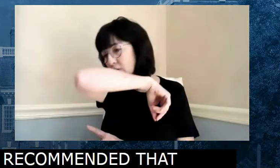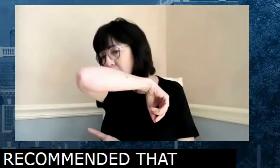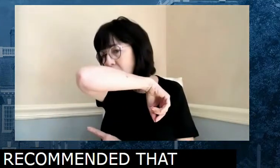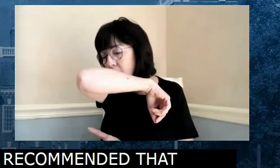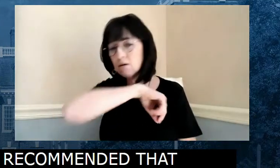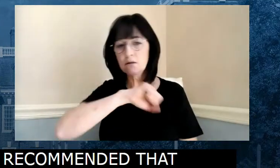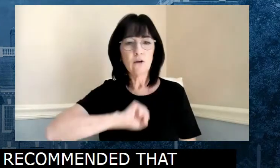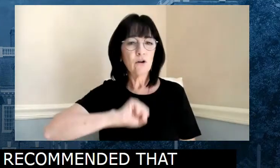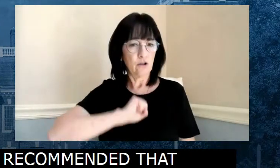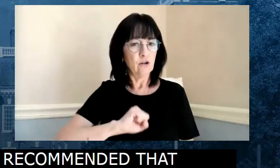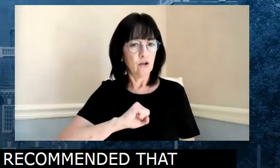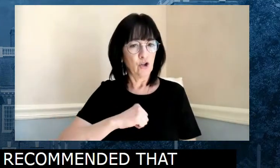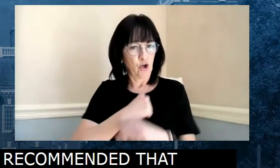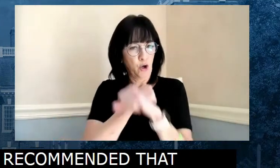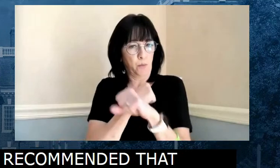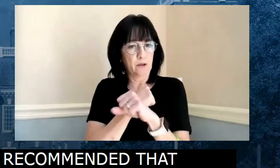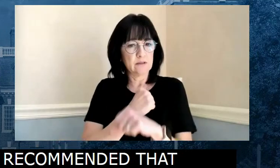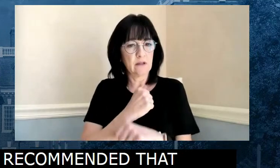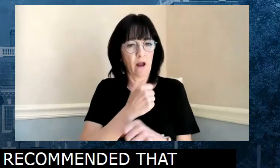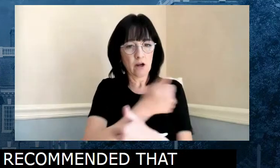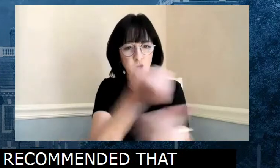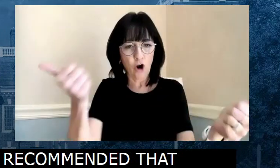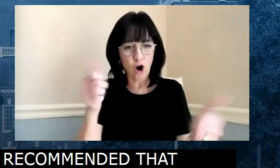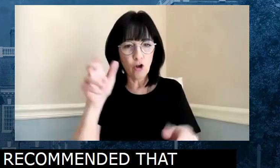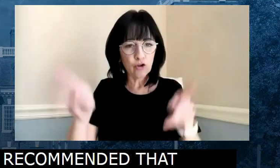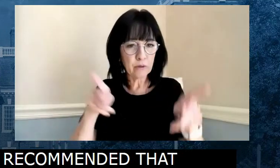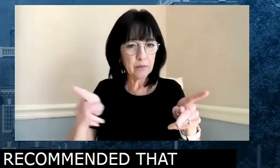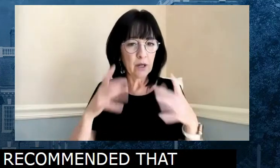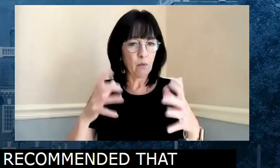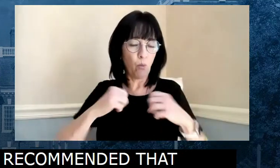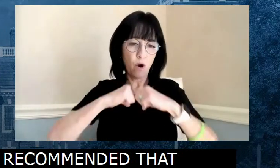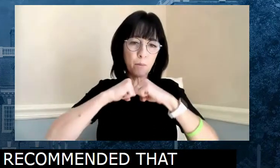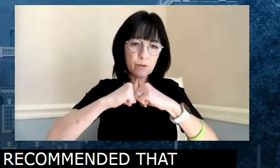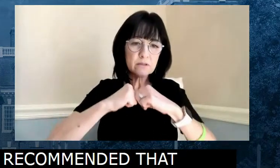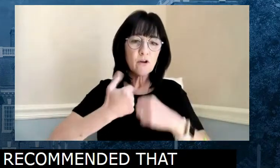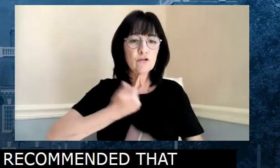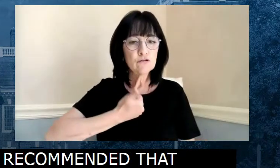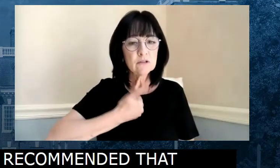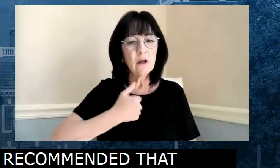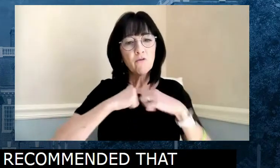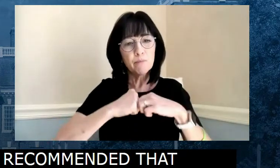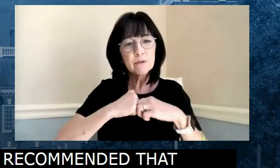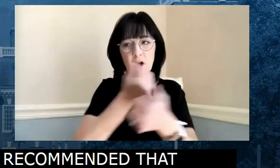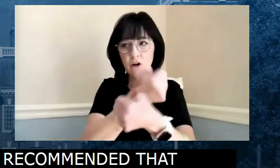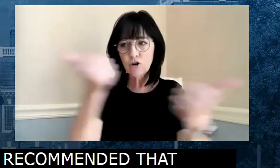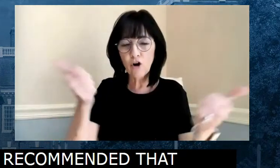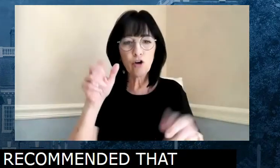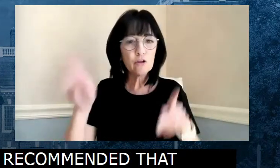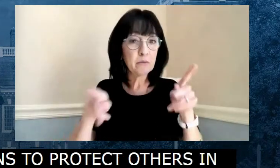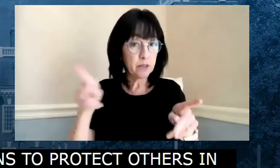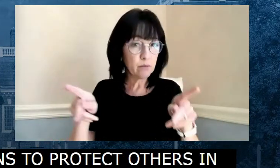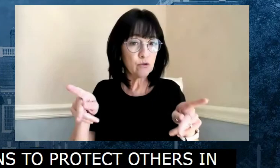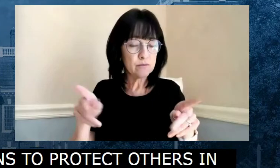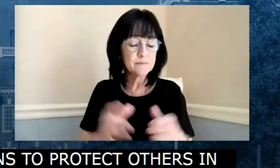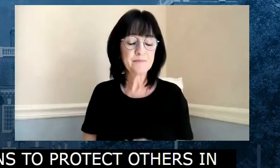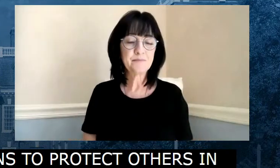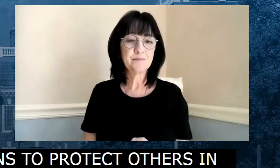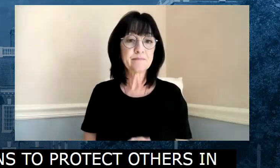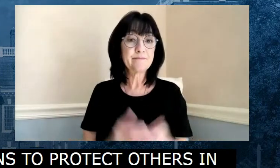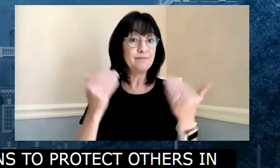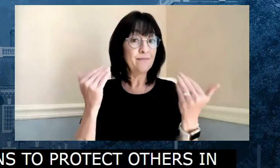cases, really to protect others in case you're COVID-19 positive. Well, I guess over a week ago, we did